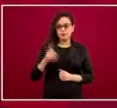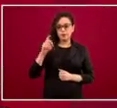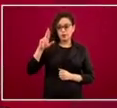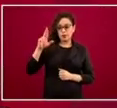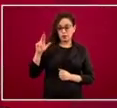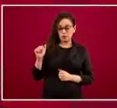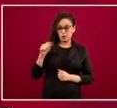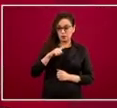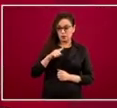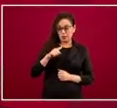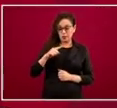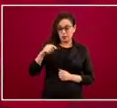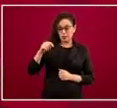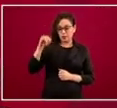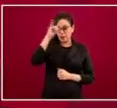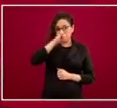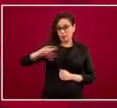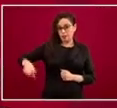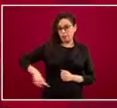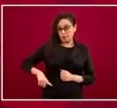in.